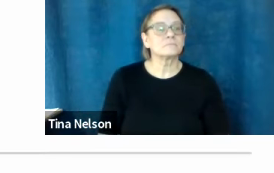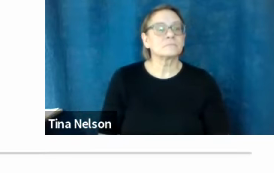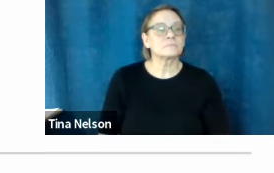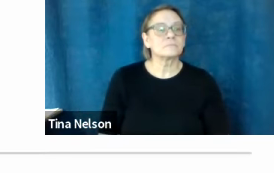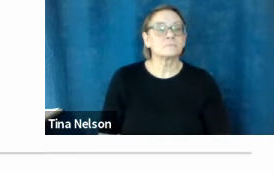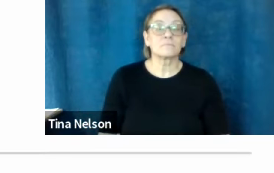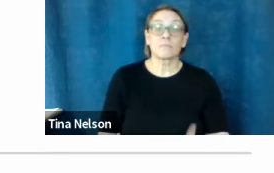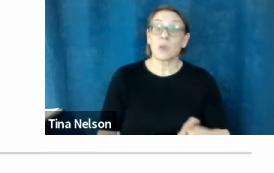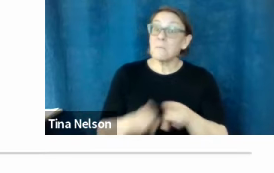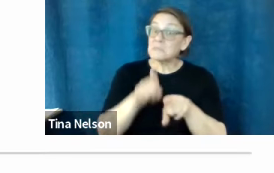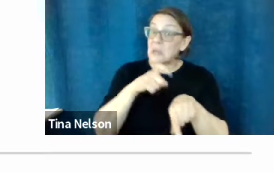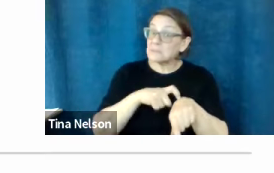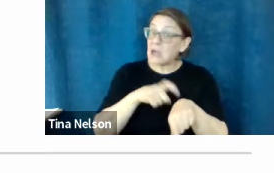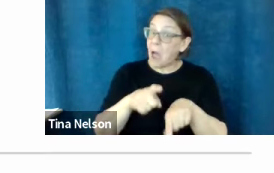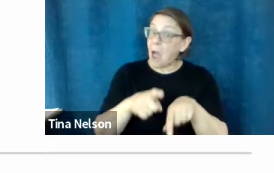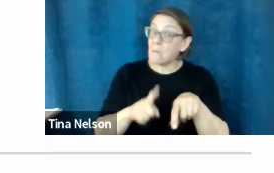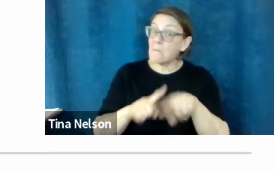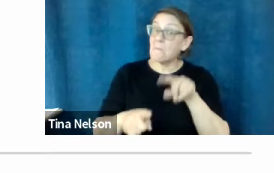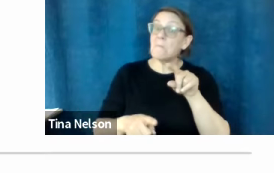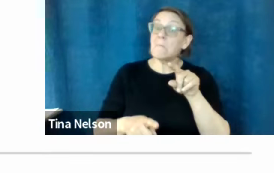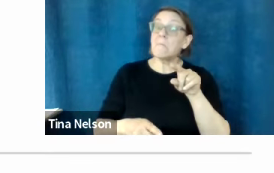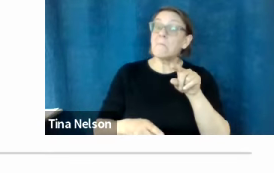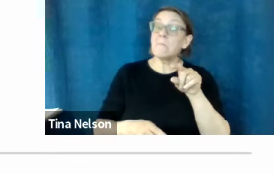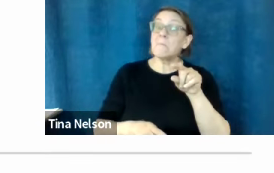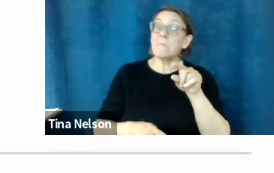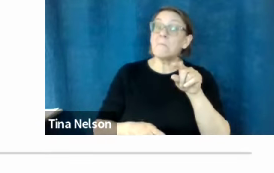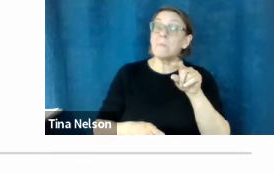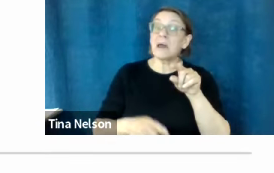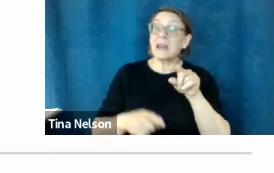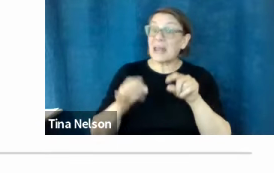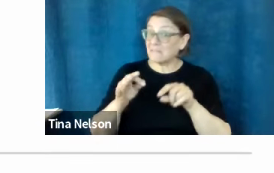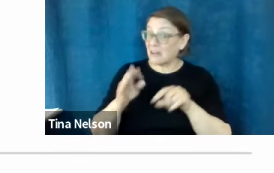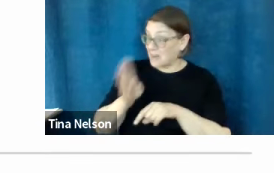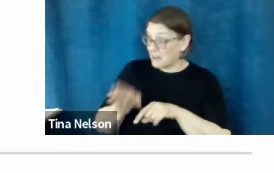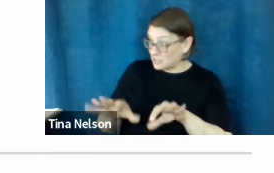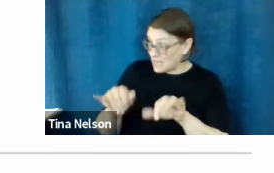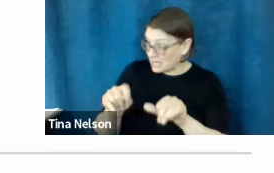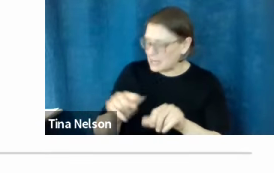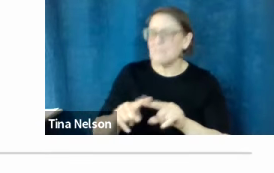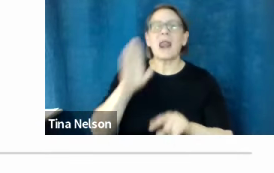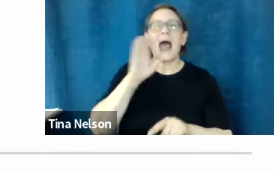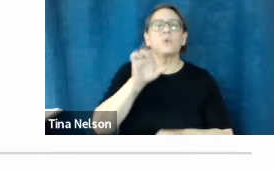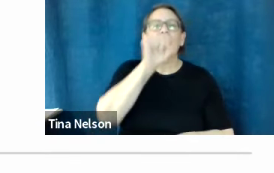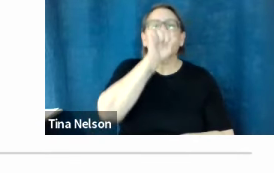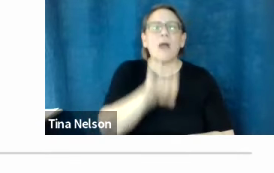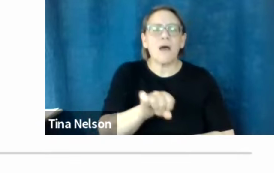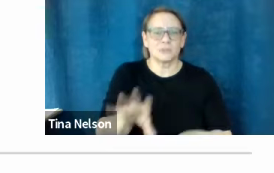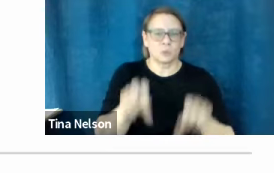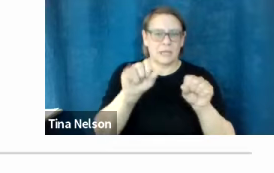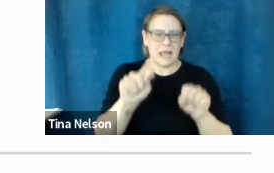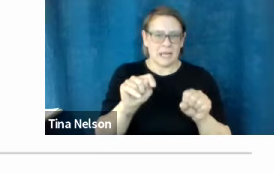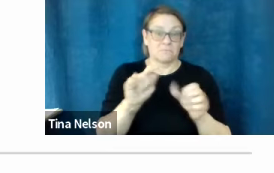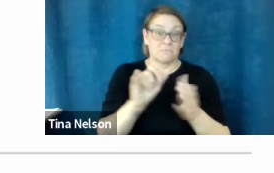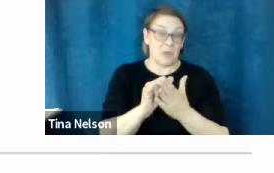But at the same time, a predominant deaf culture theme, never take an ASL, but I would love to is a resounding yes.